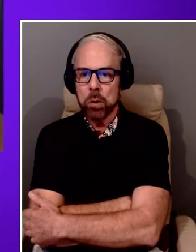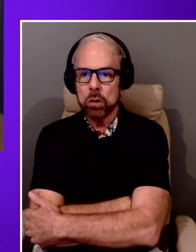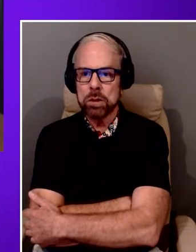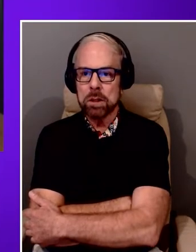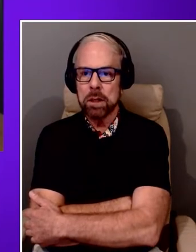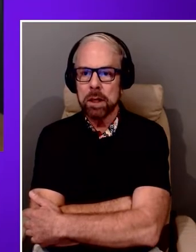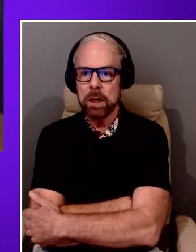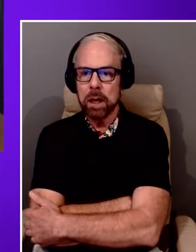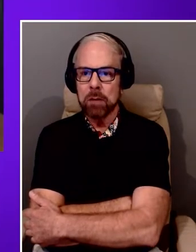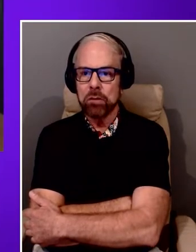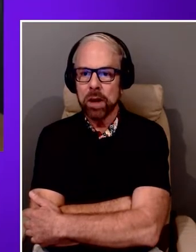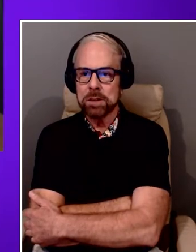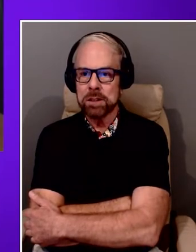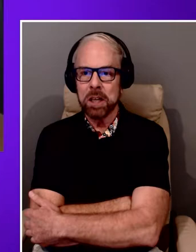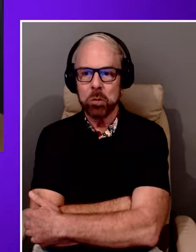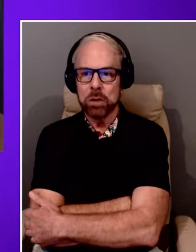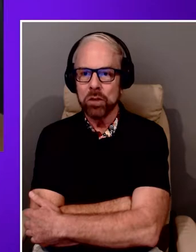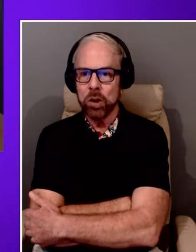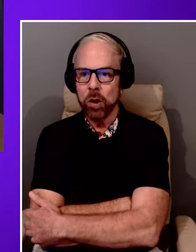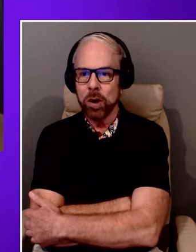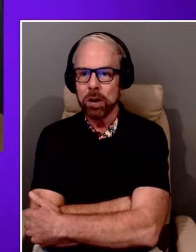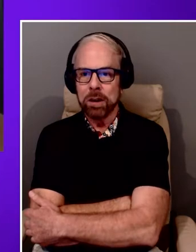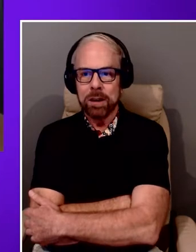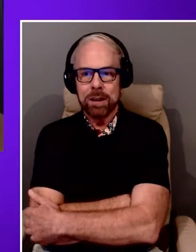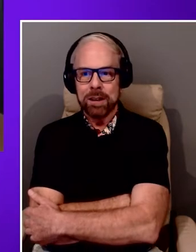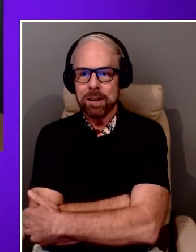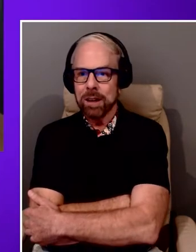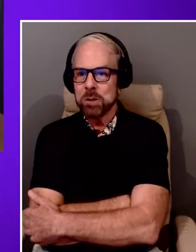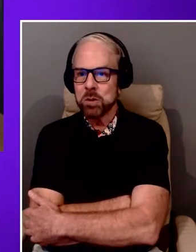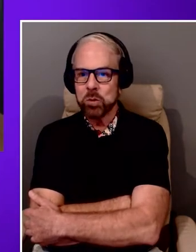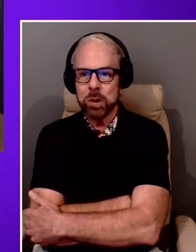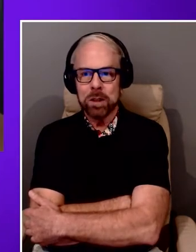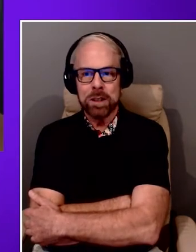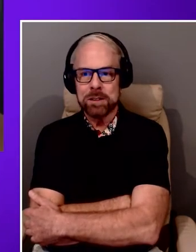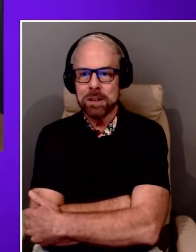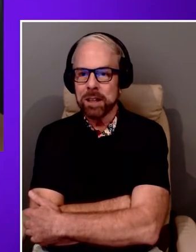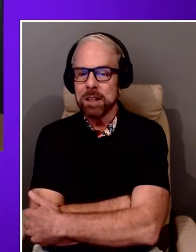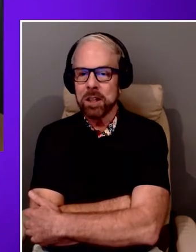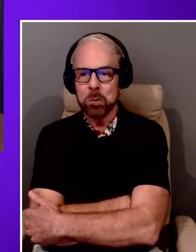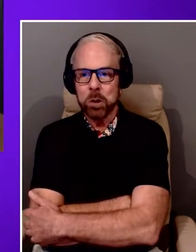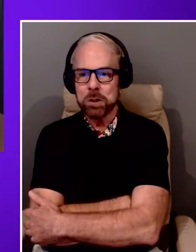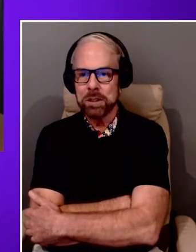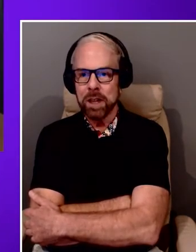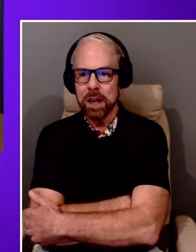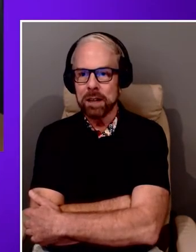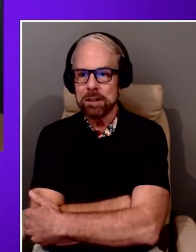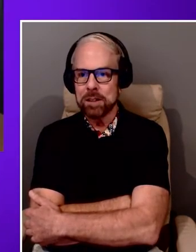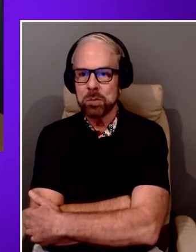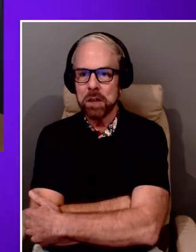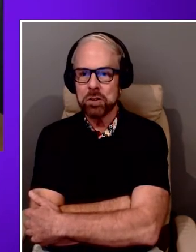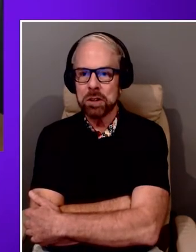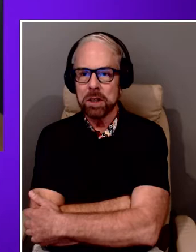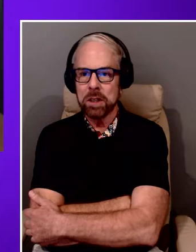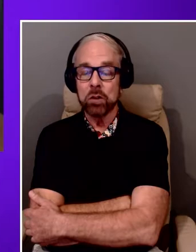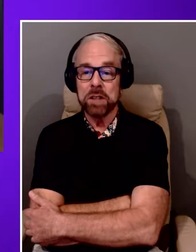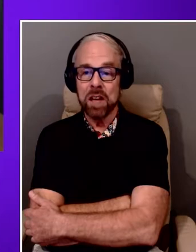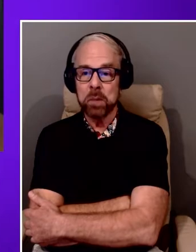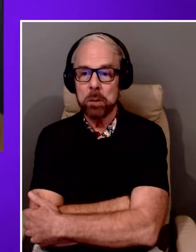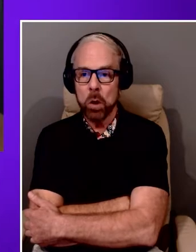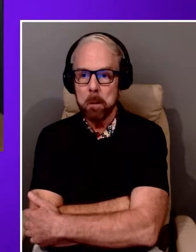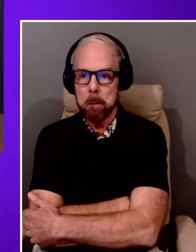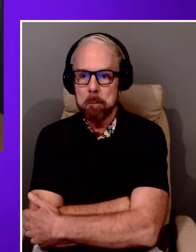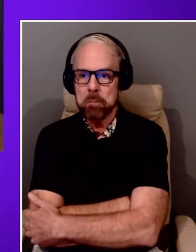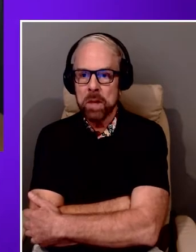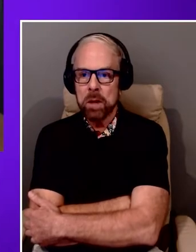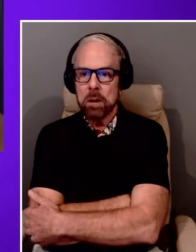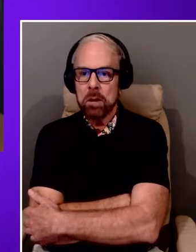And personally, I'm fascinated with VR. I just really, I can get immersed in that, especially for deaf